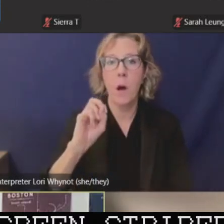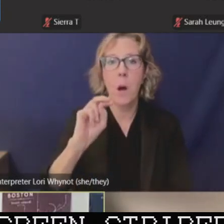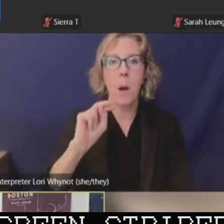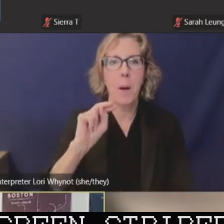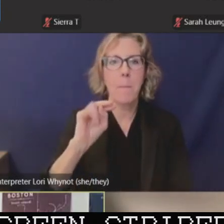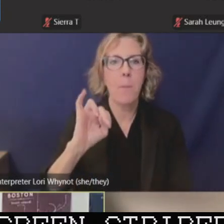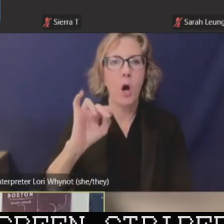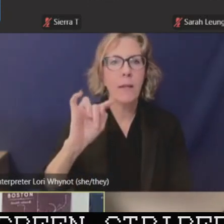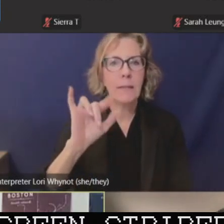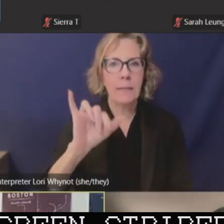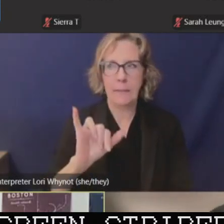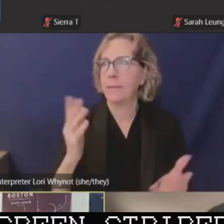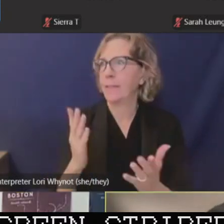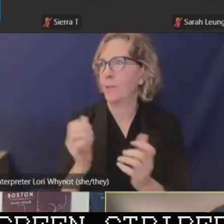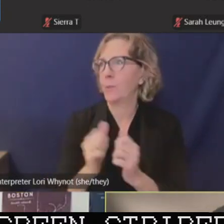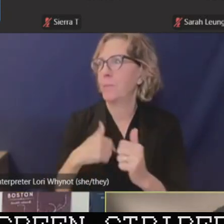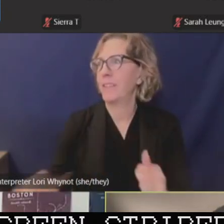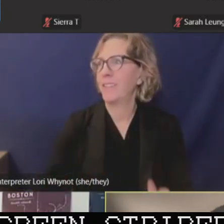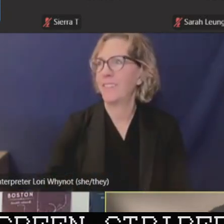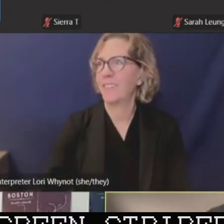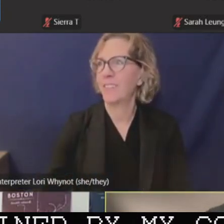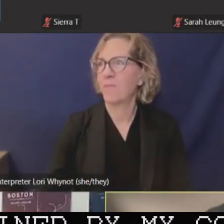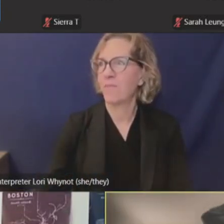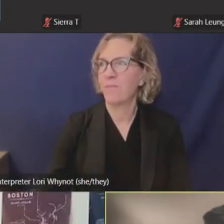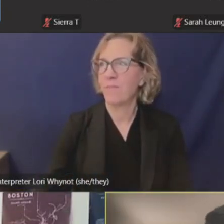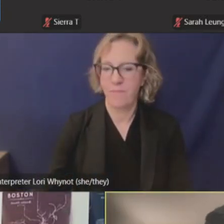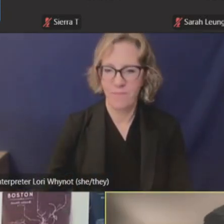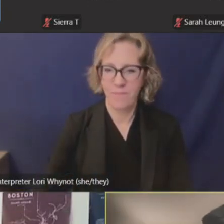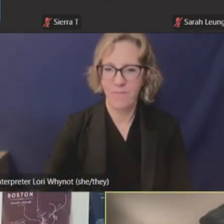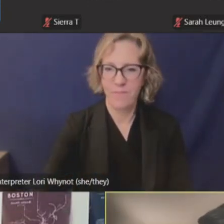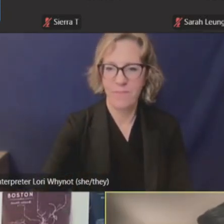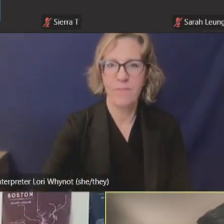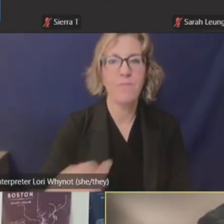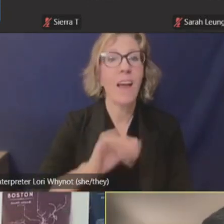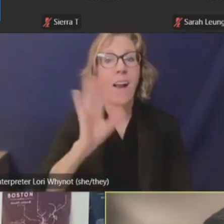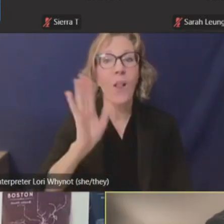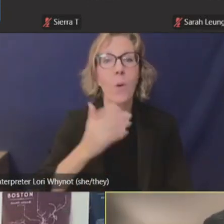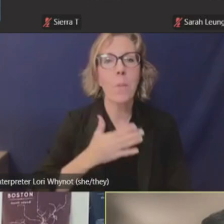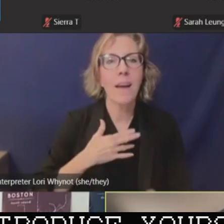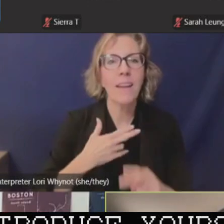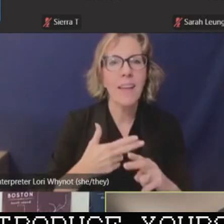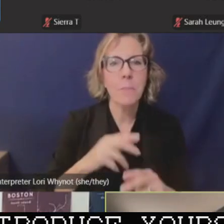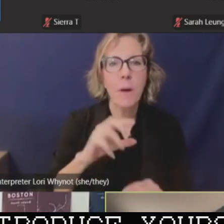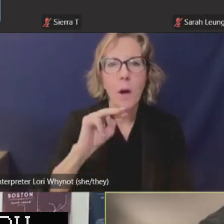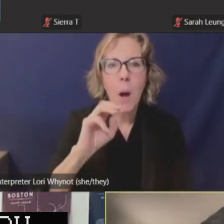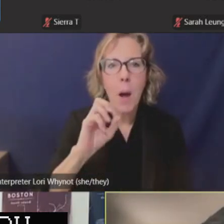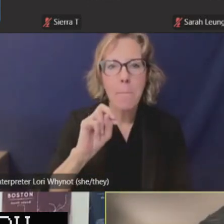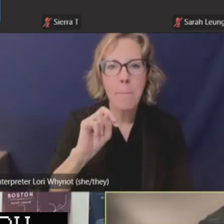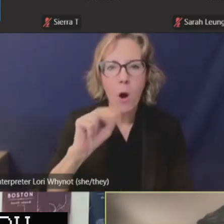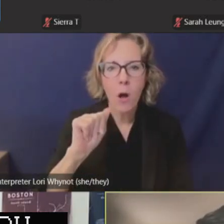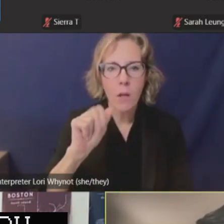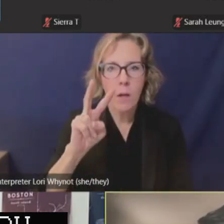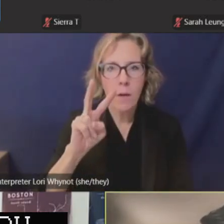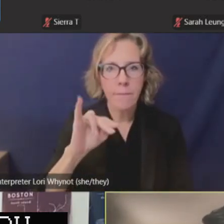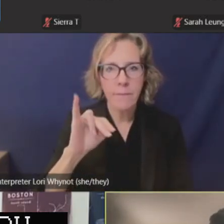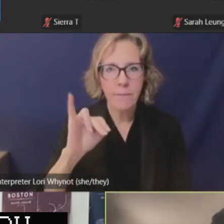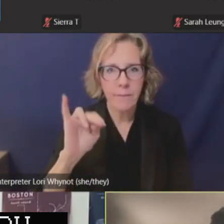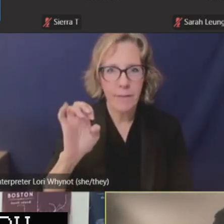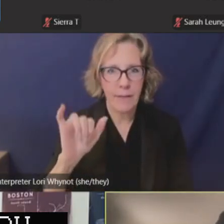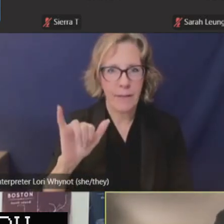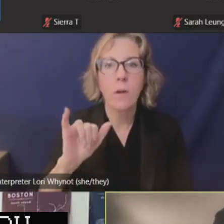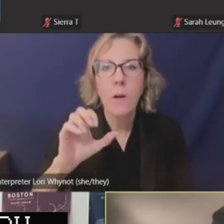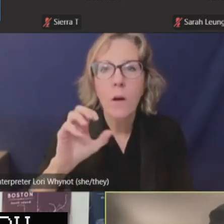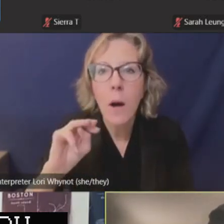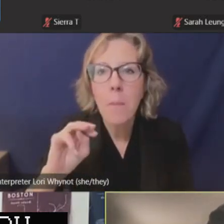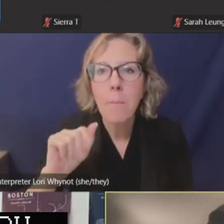yourself? Thank you. Hi, everyone. My name is Manavi. I am joining in not